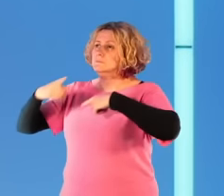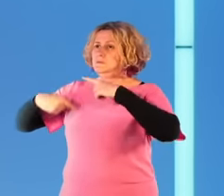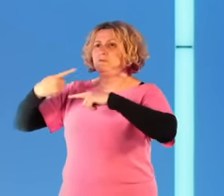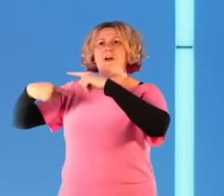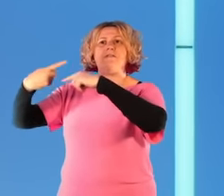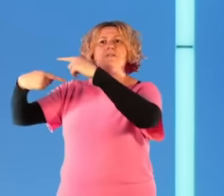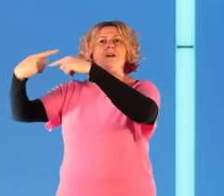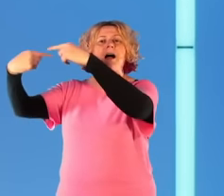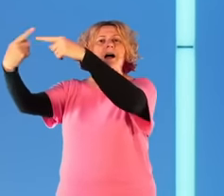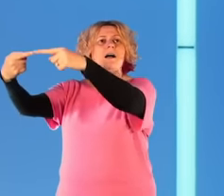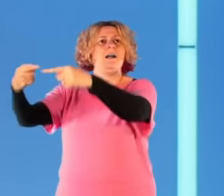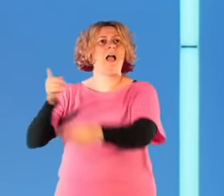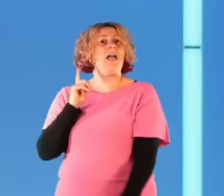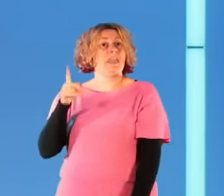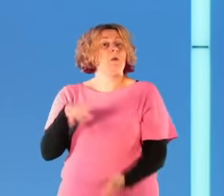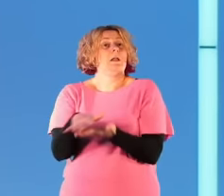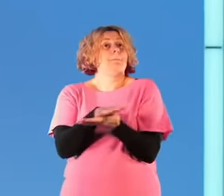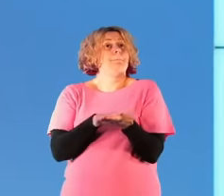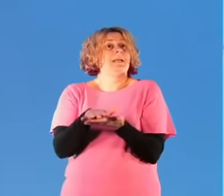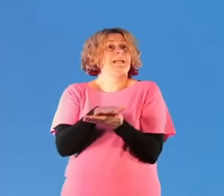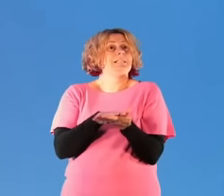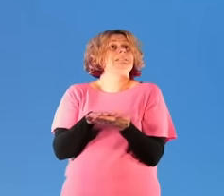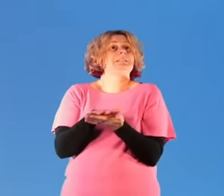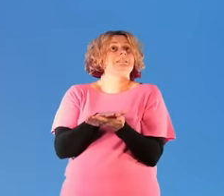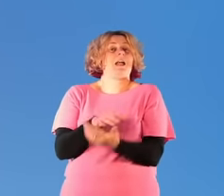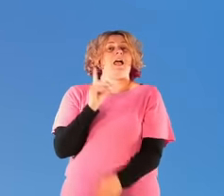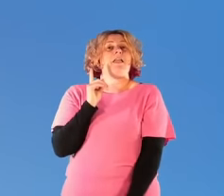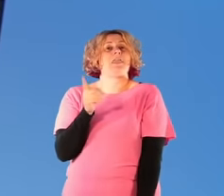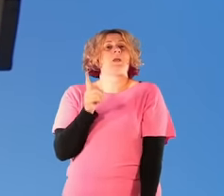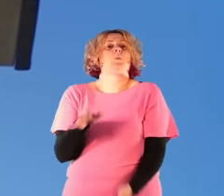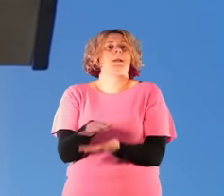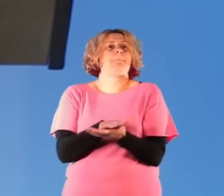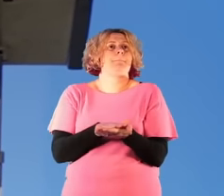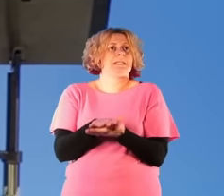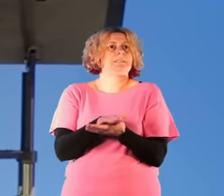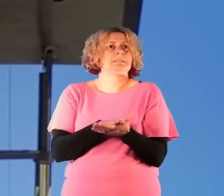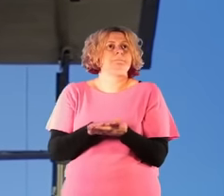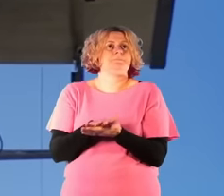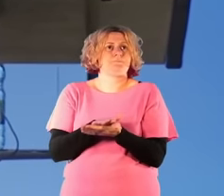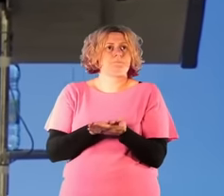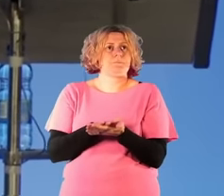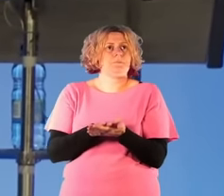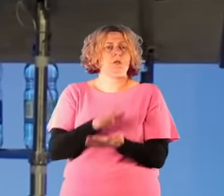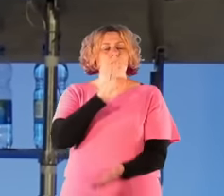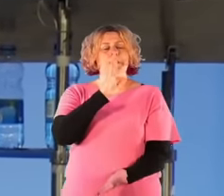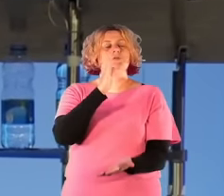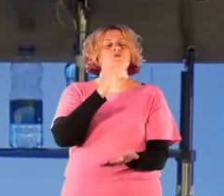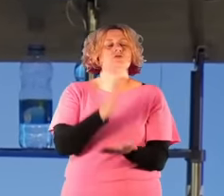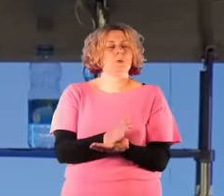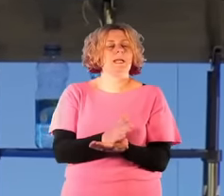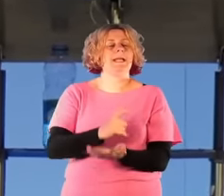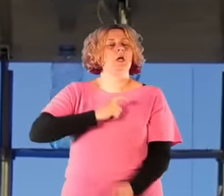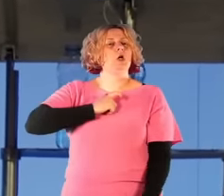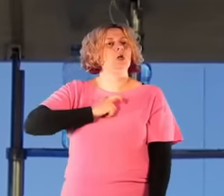and ever, and that's what it means to be truly human.